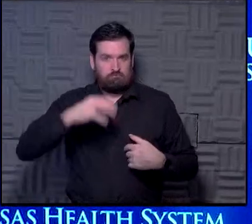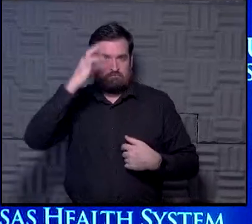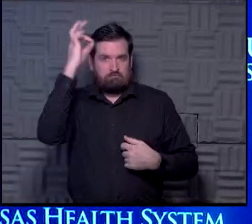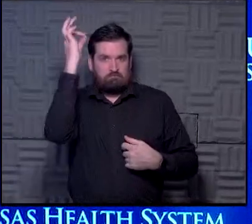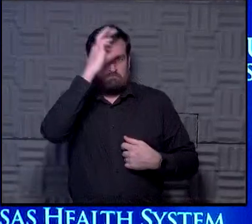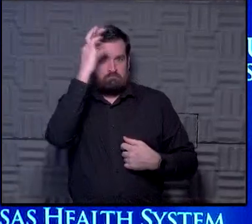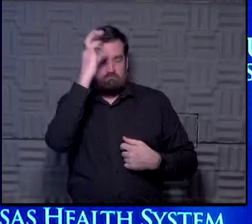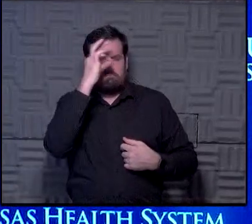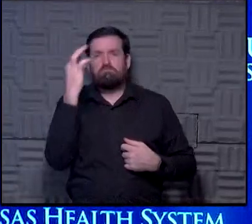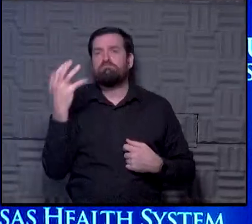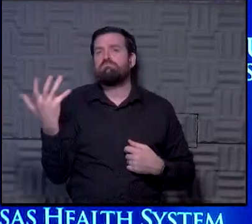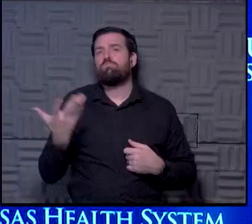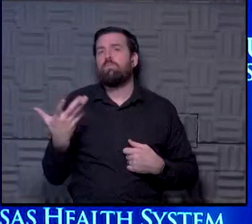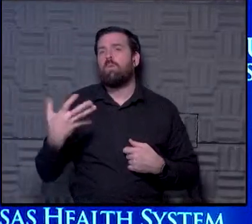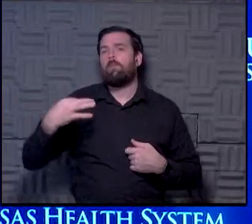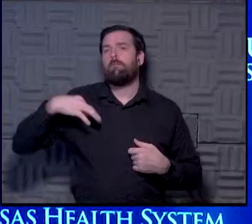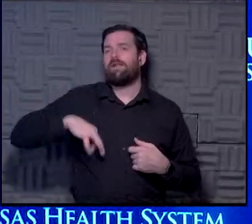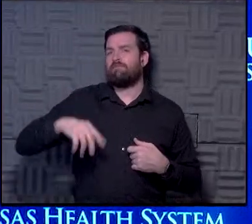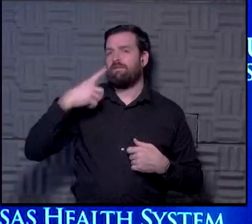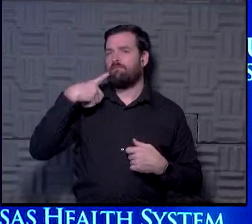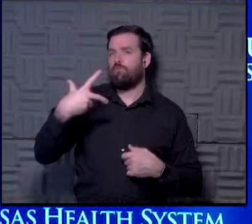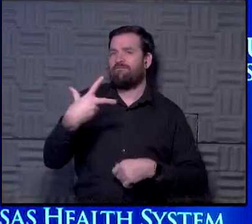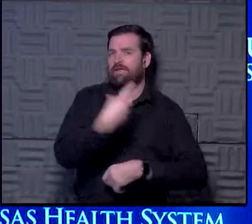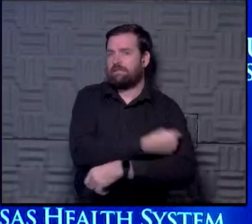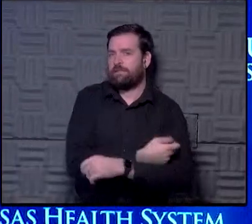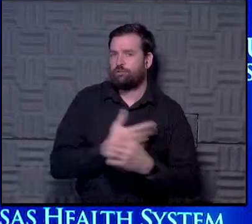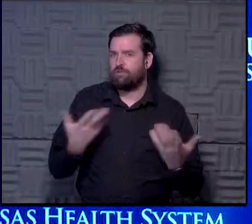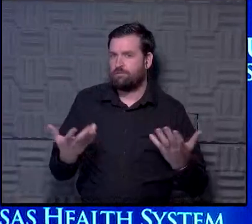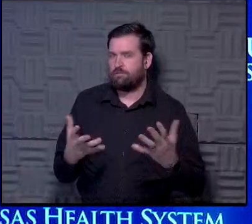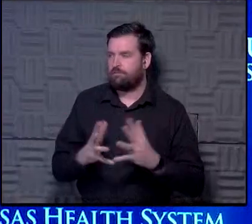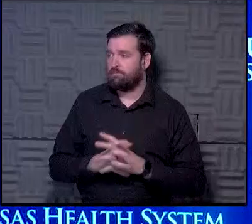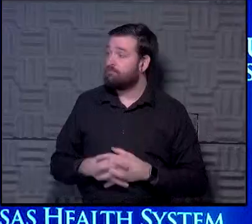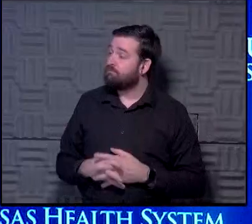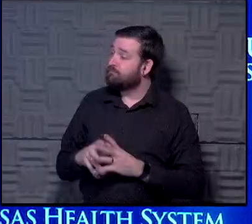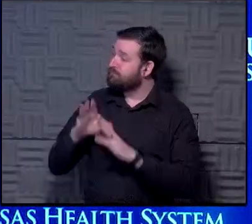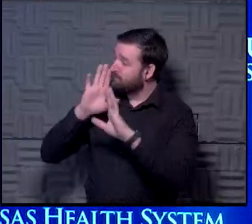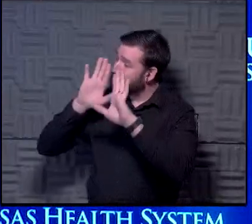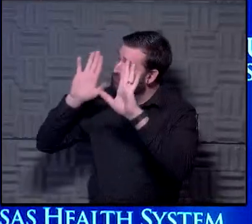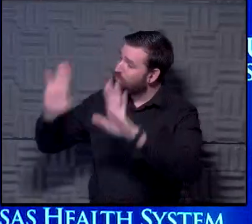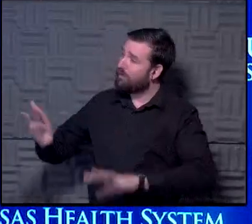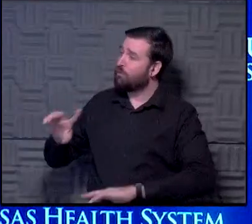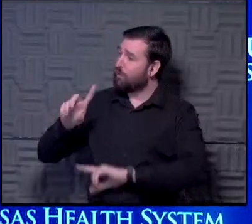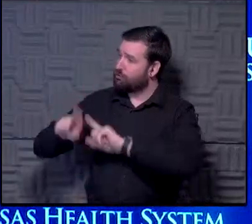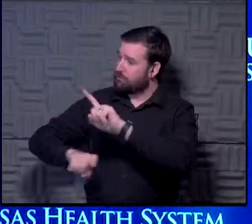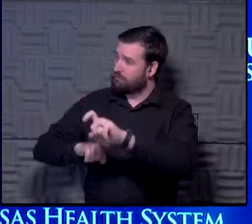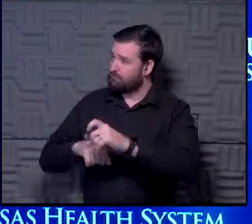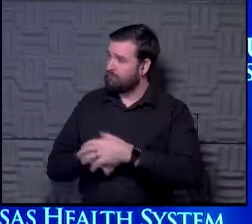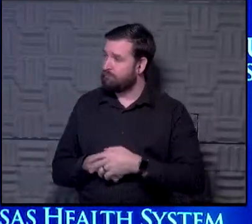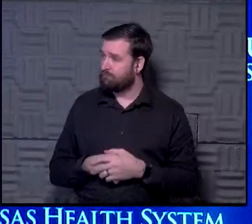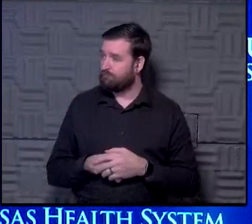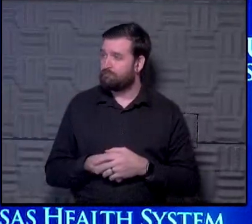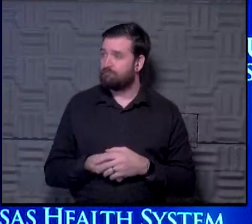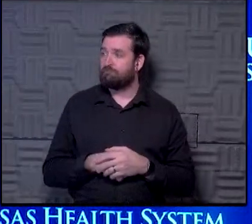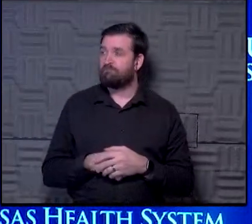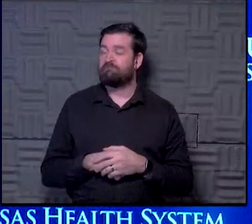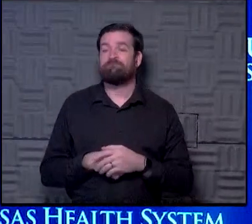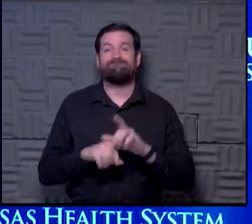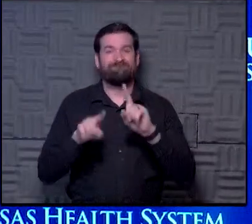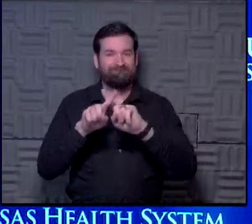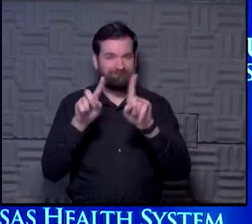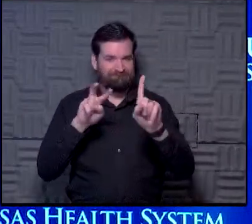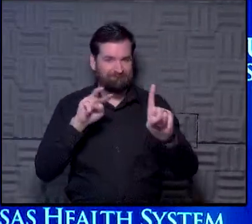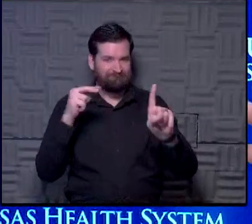what benefit does being vaccinated give? Oh, that is a great question. But on the other hand, remember